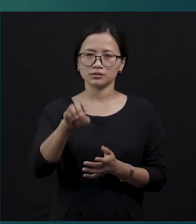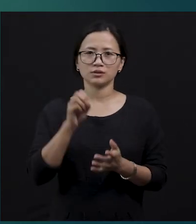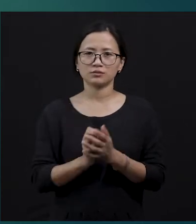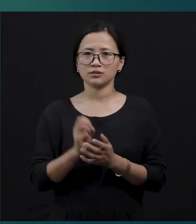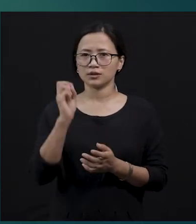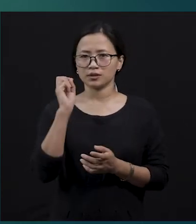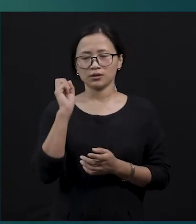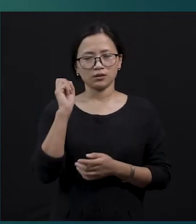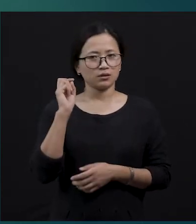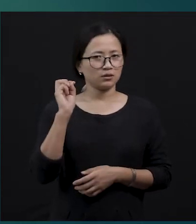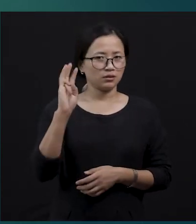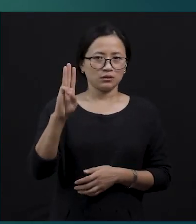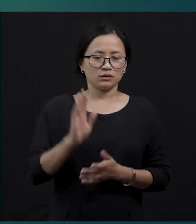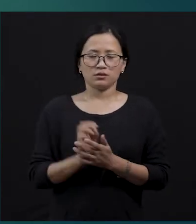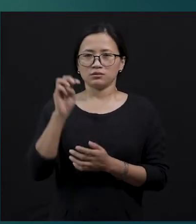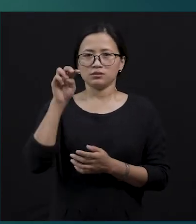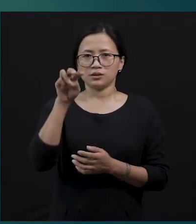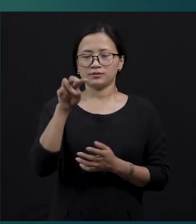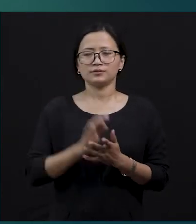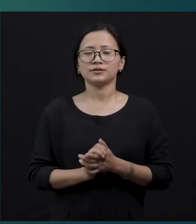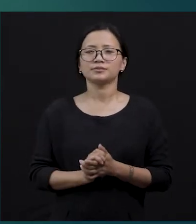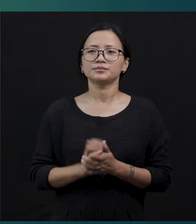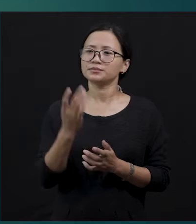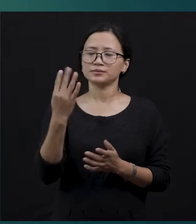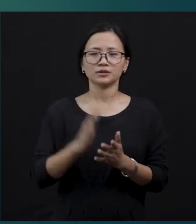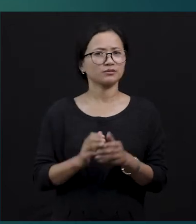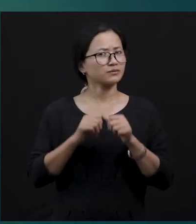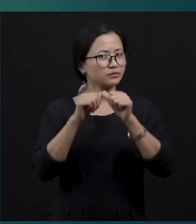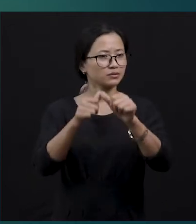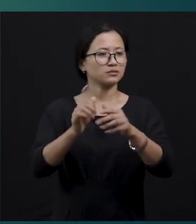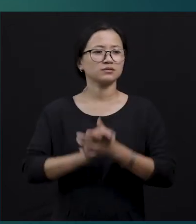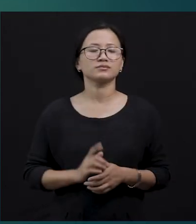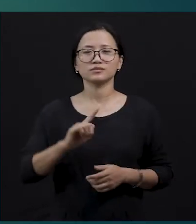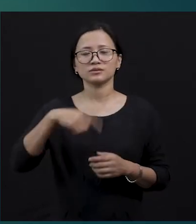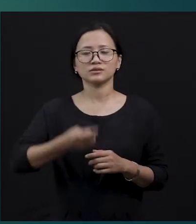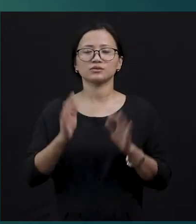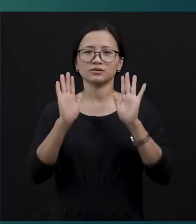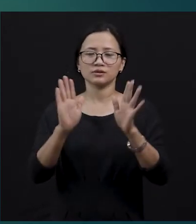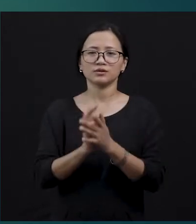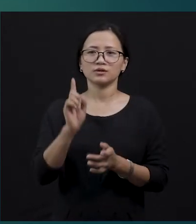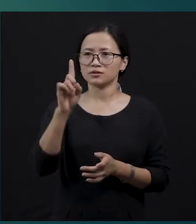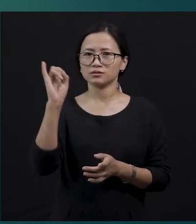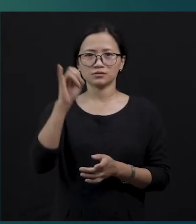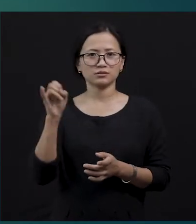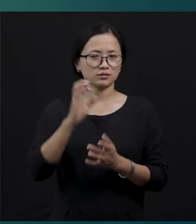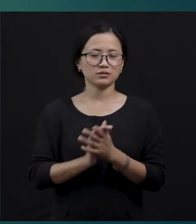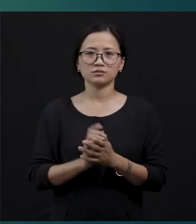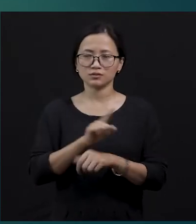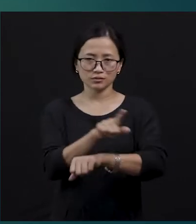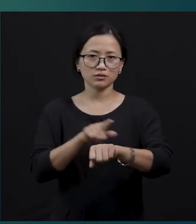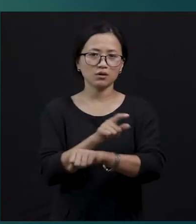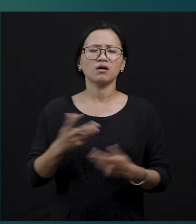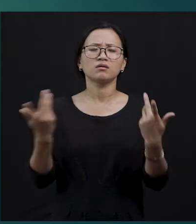getting 300 as our answer, right? Then next you have is 16 hours. So